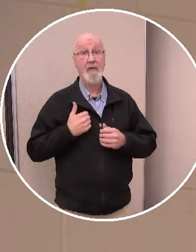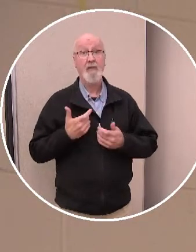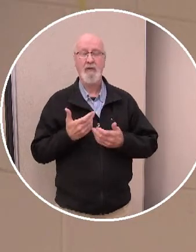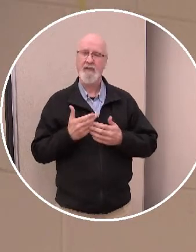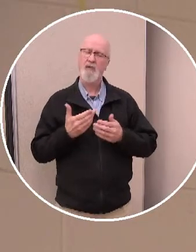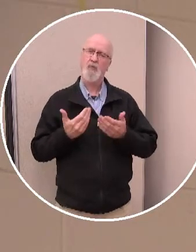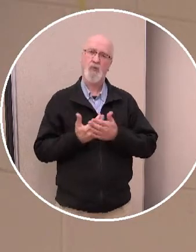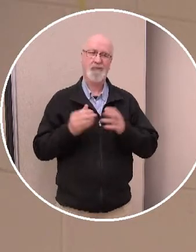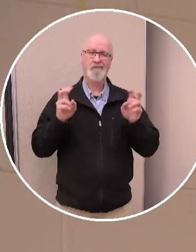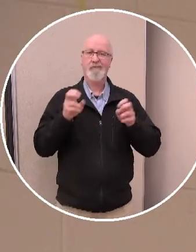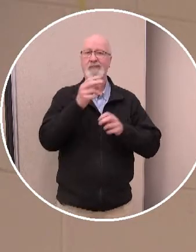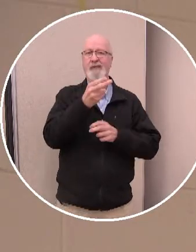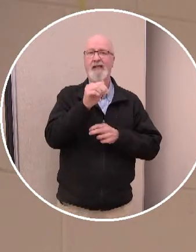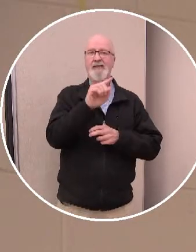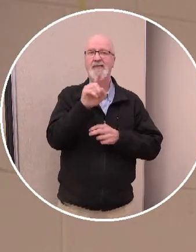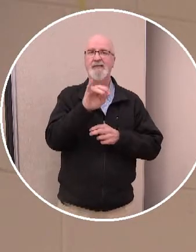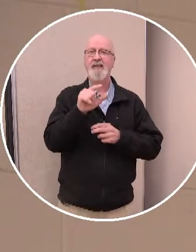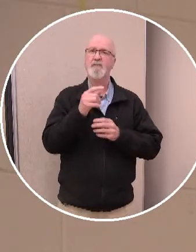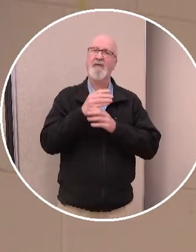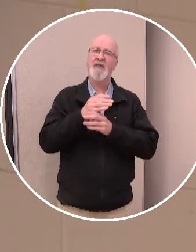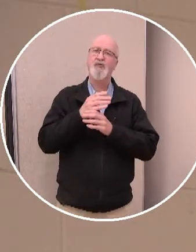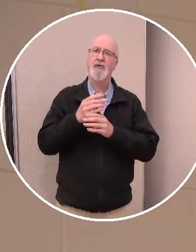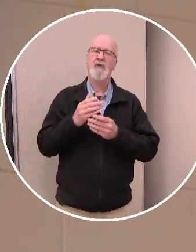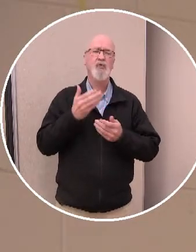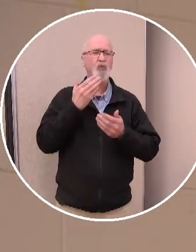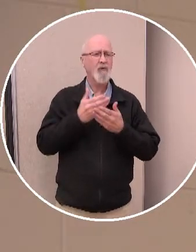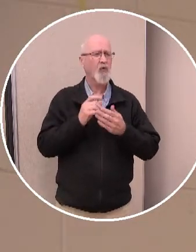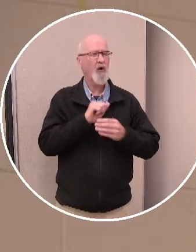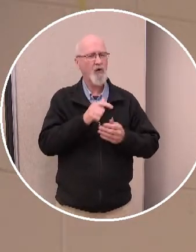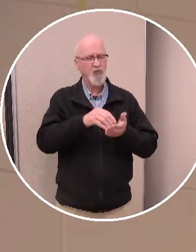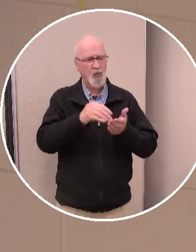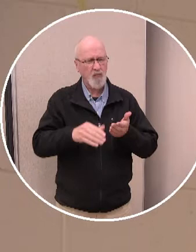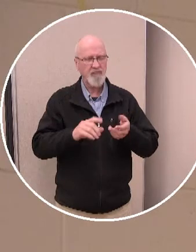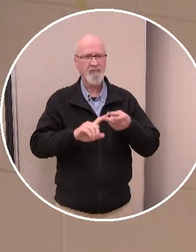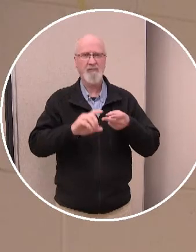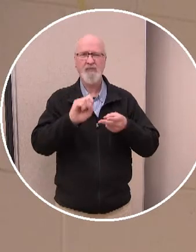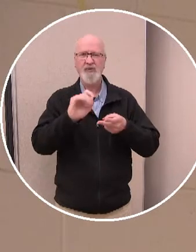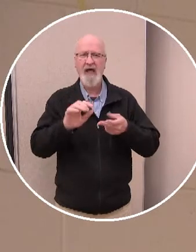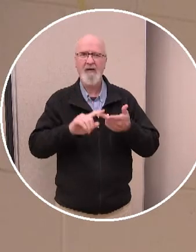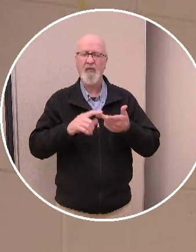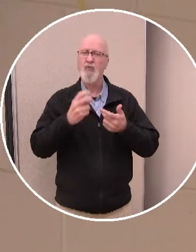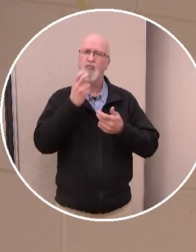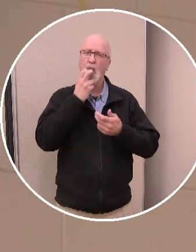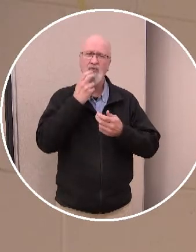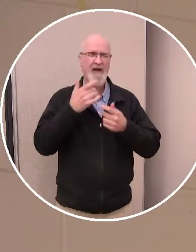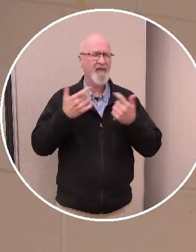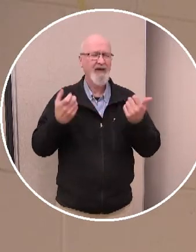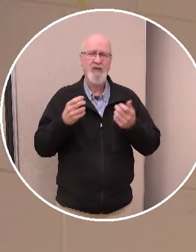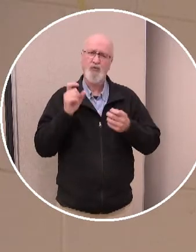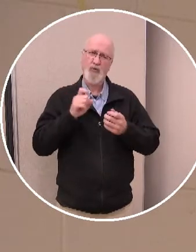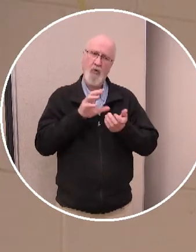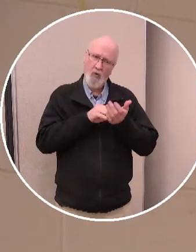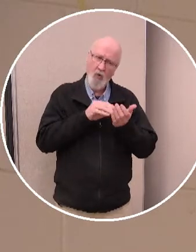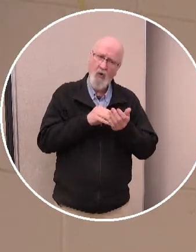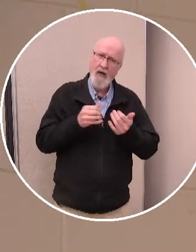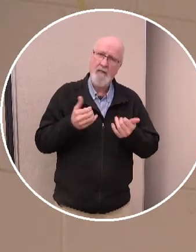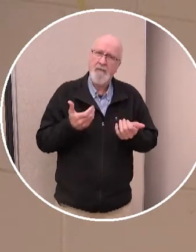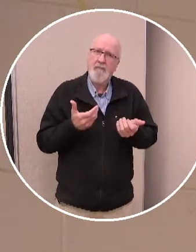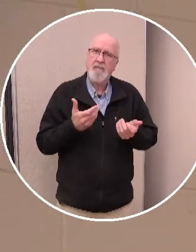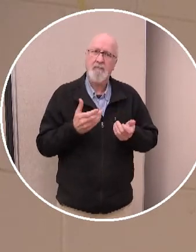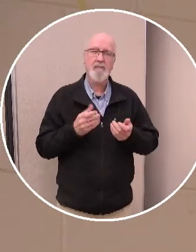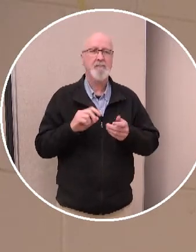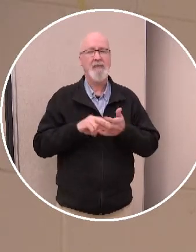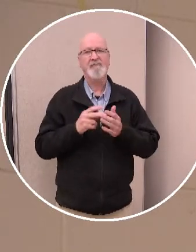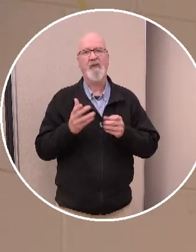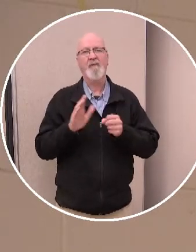education is necessary for students, staff, coaches, and others within the school community. A full day of training will be offered to